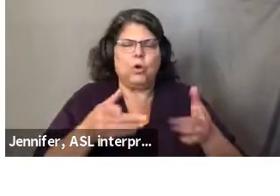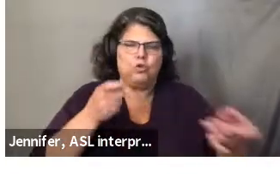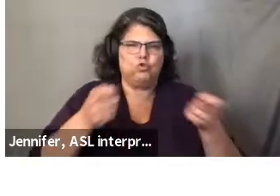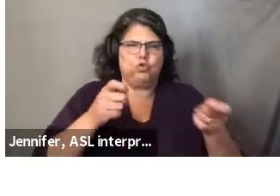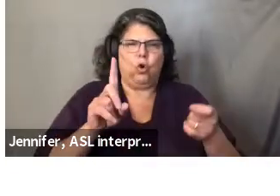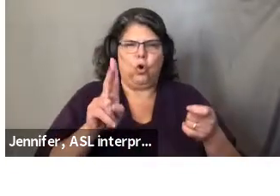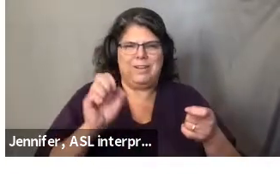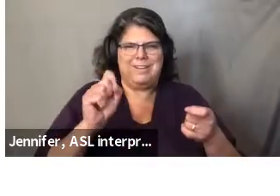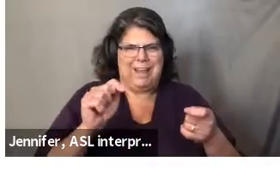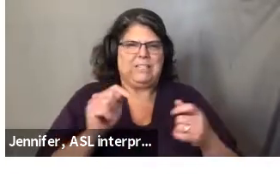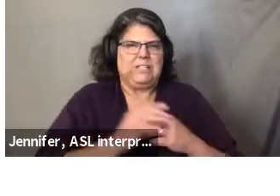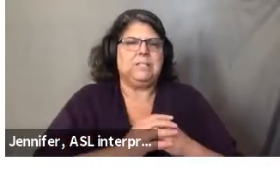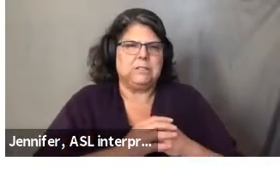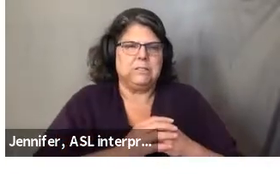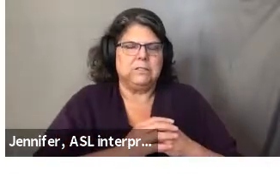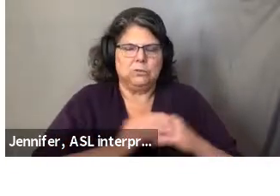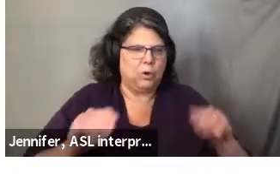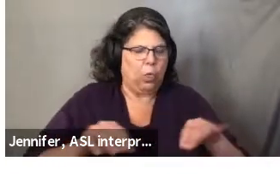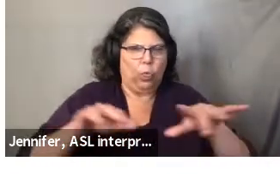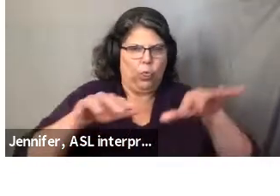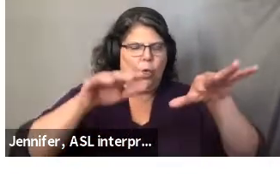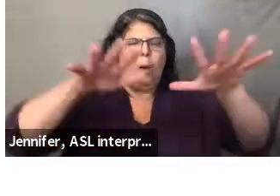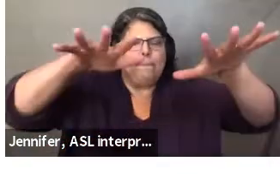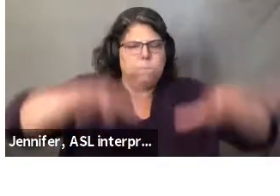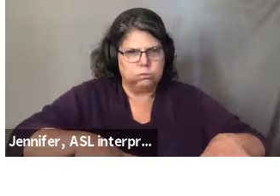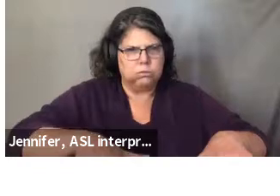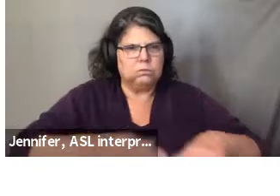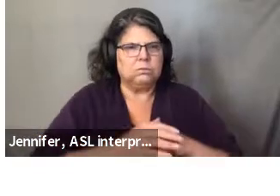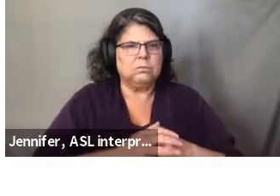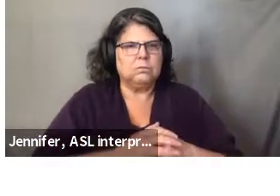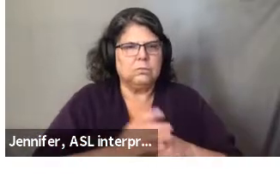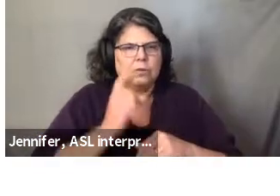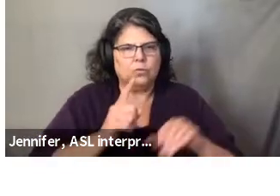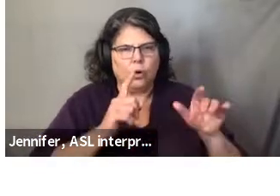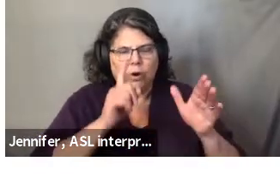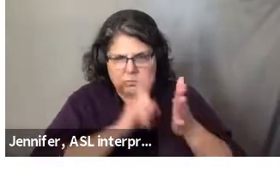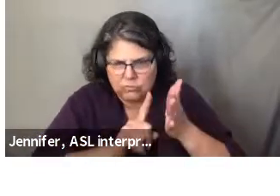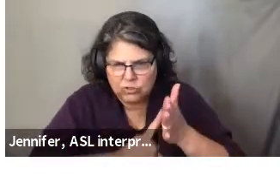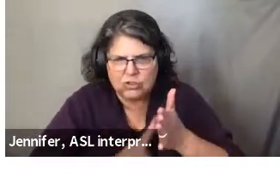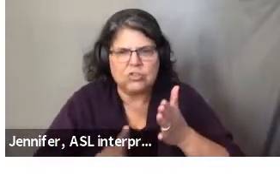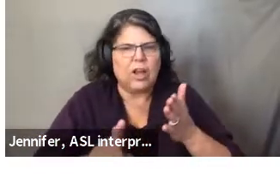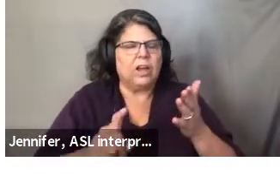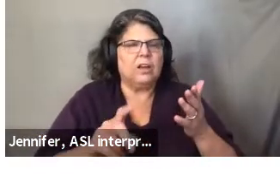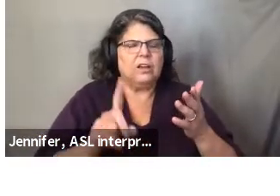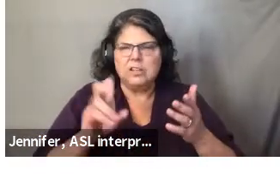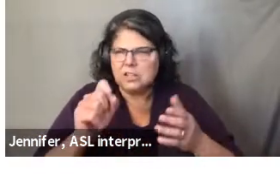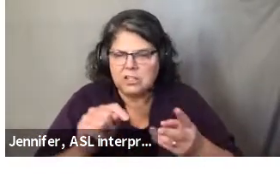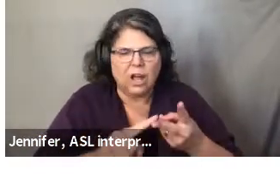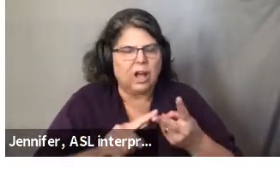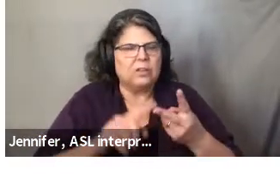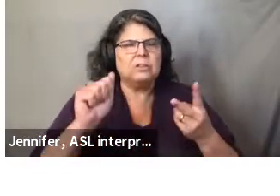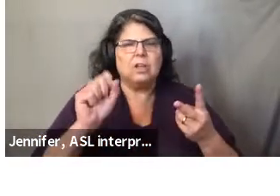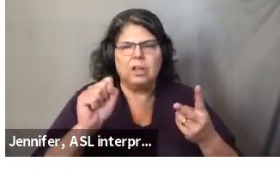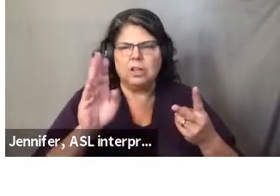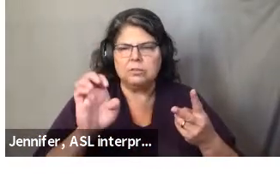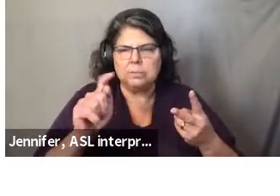for site assessments, for asbestos assessment and removal, and also for the debris removal.